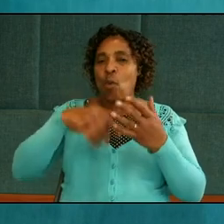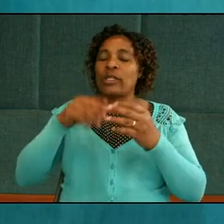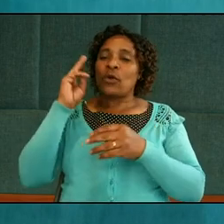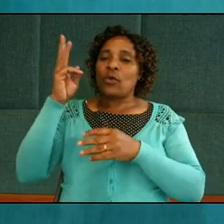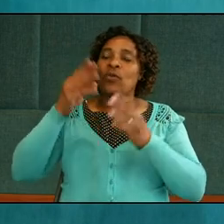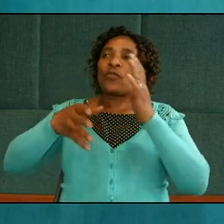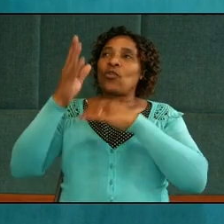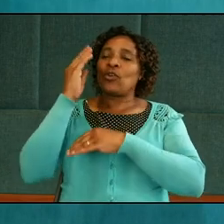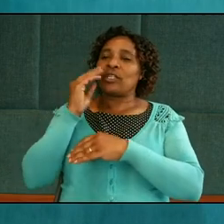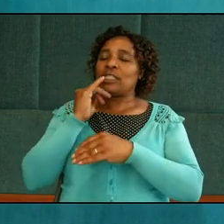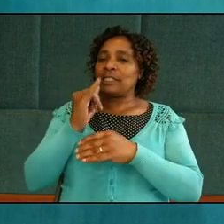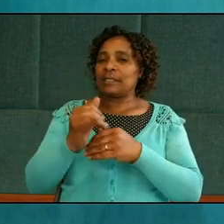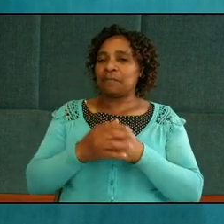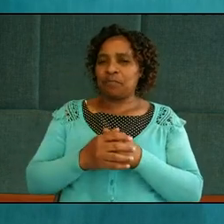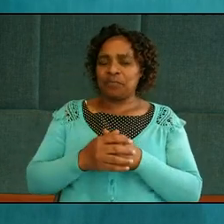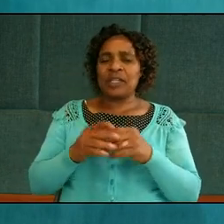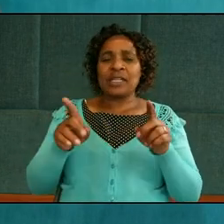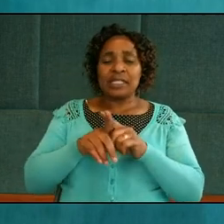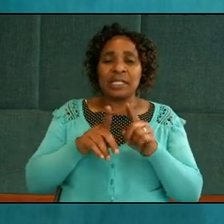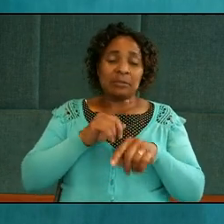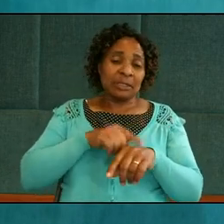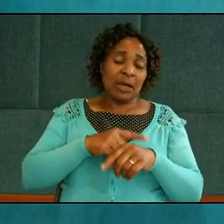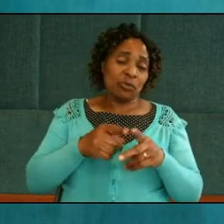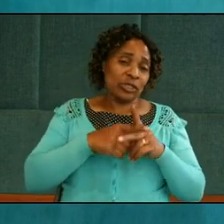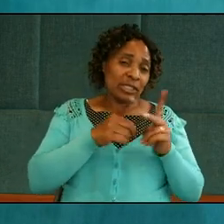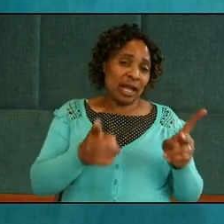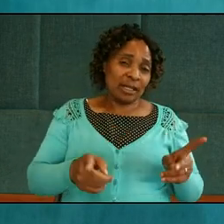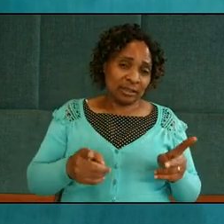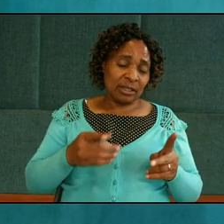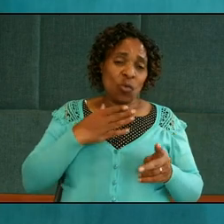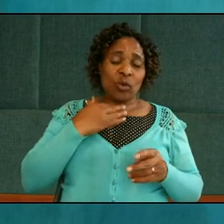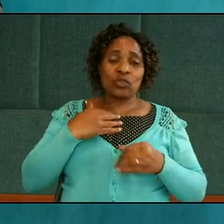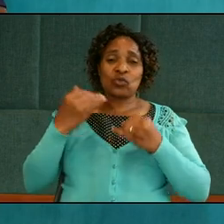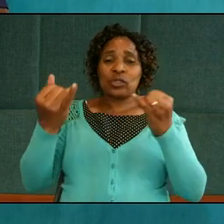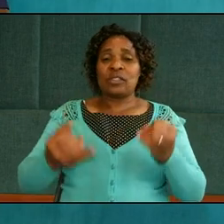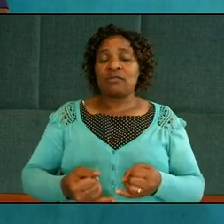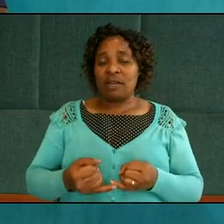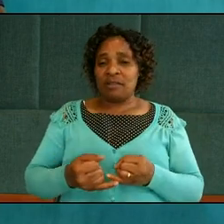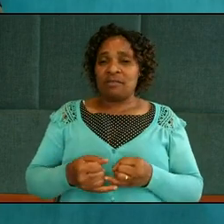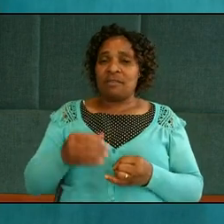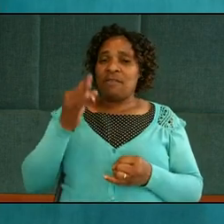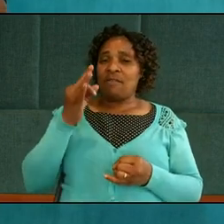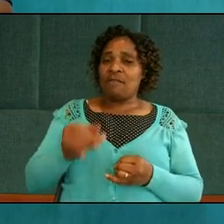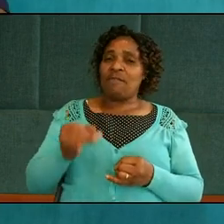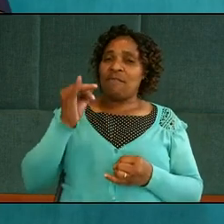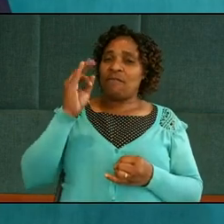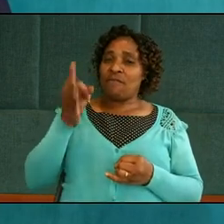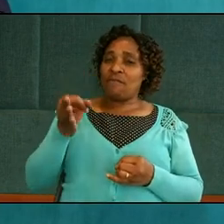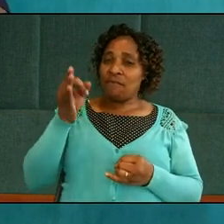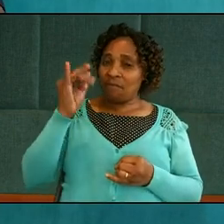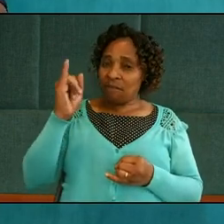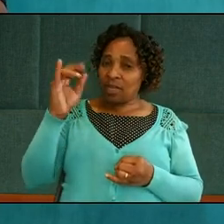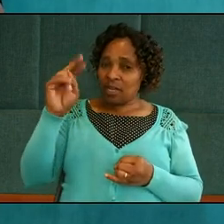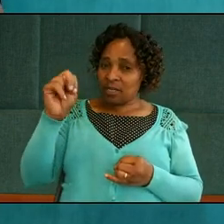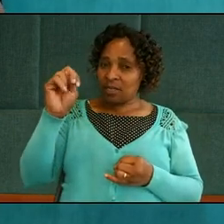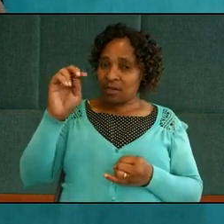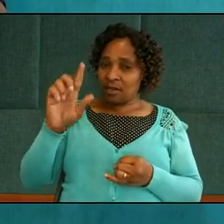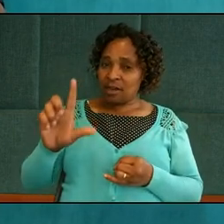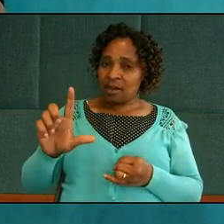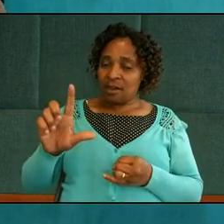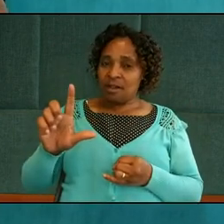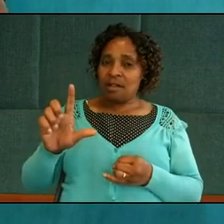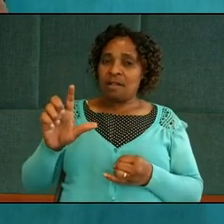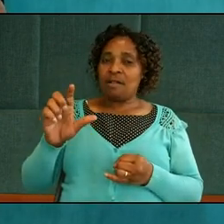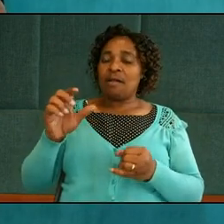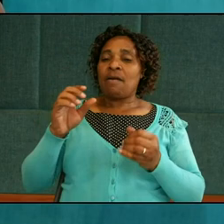will of God is. So even as we begin, I'd like to invite you, Finley, to please read 1